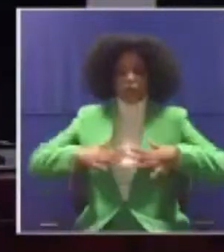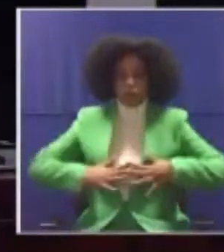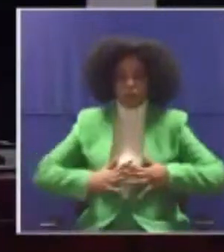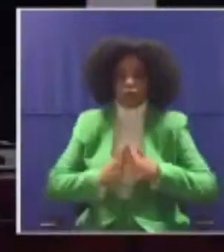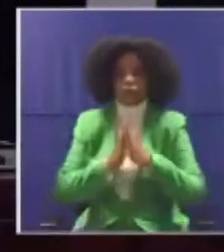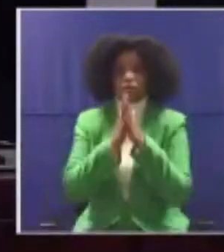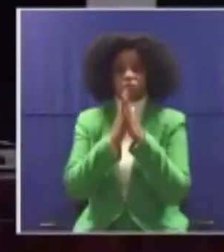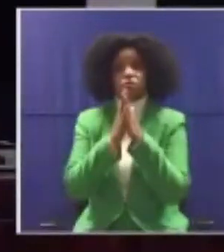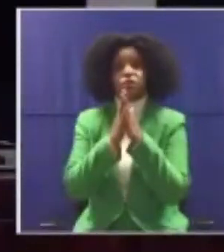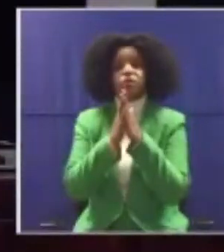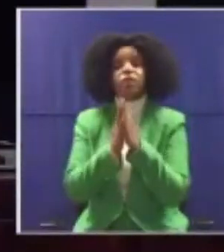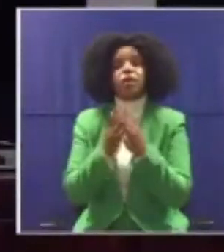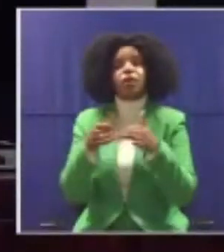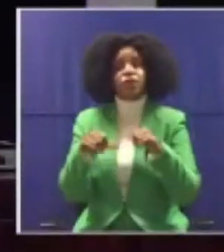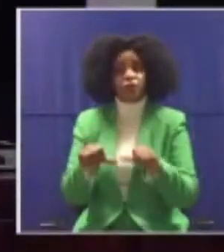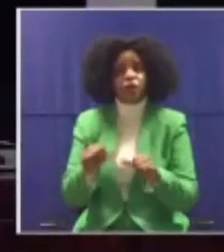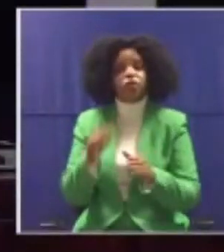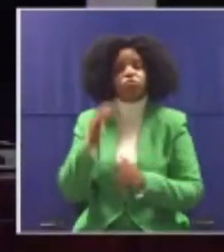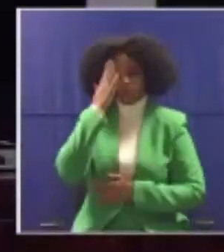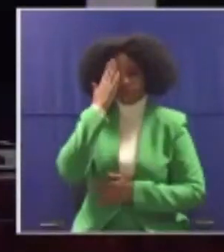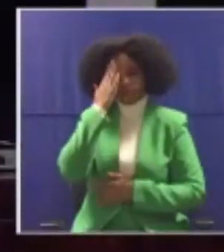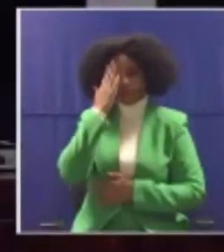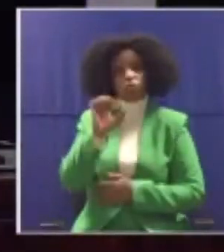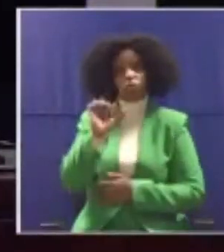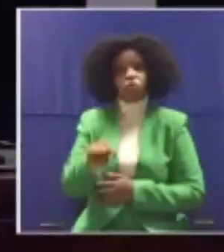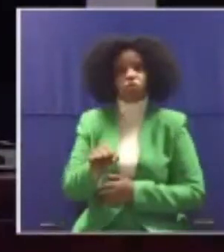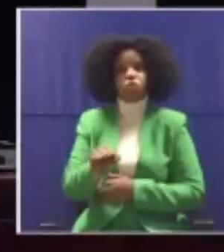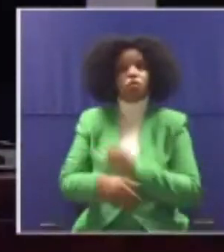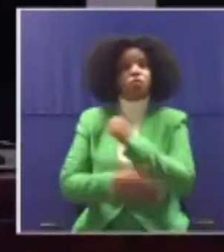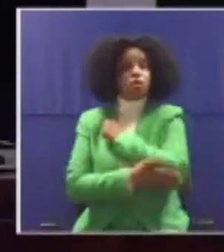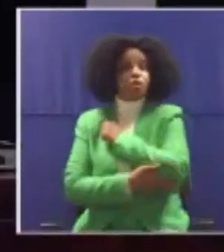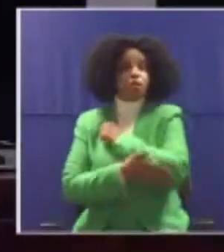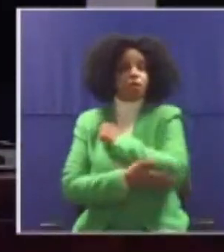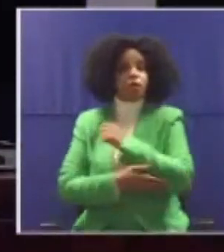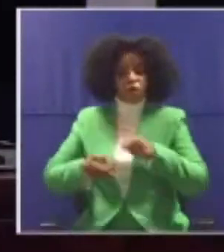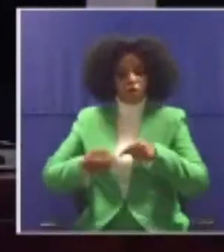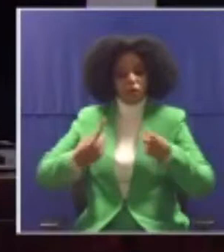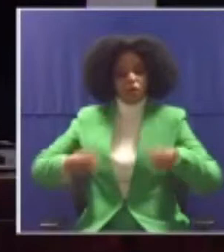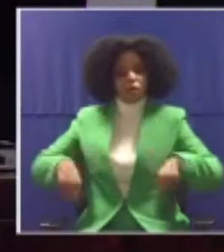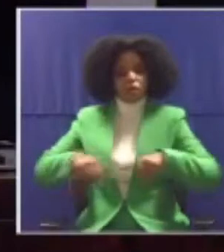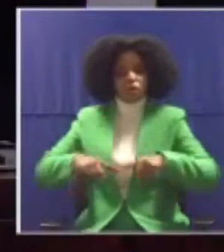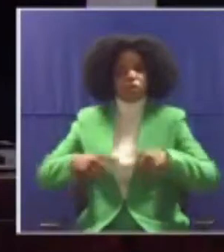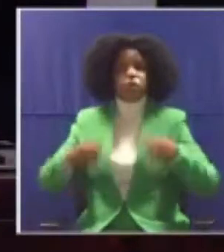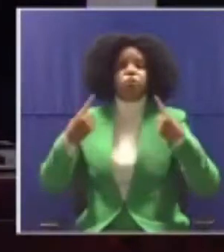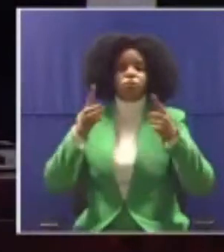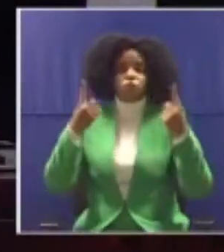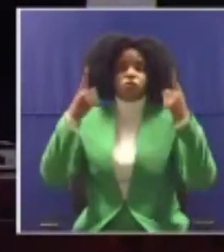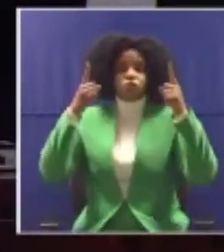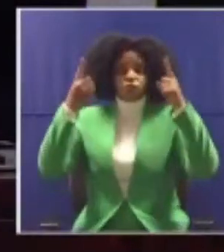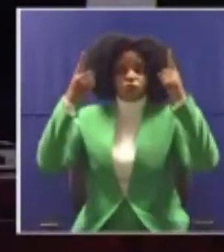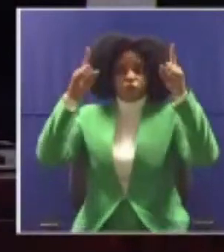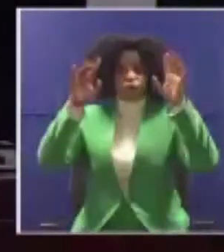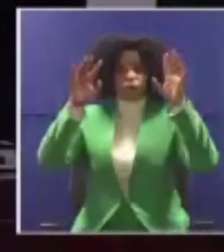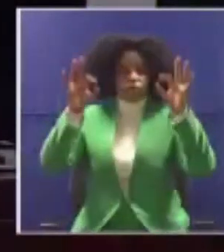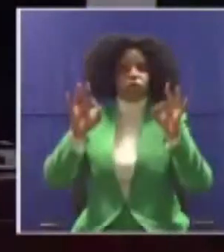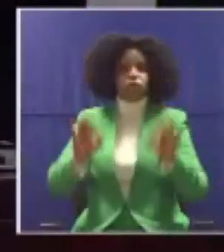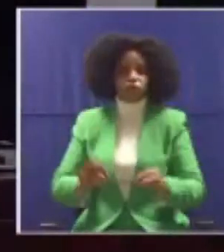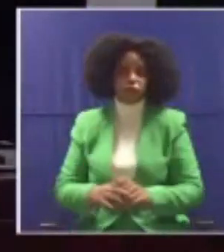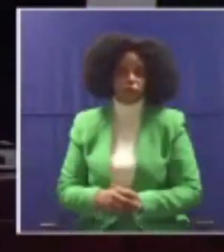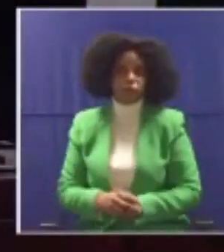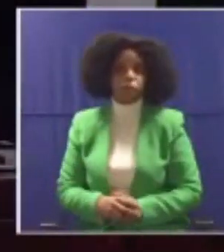that our country becomes prosperous. The time for